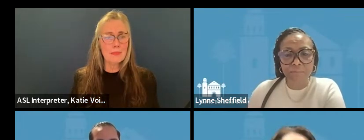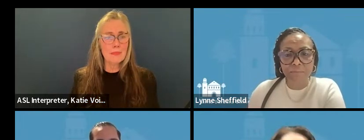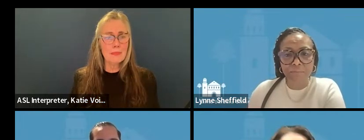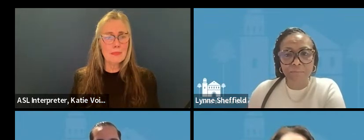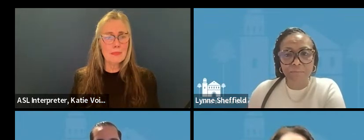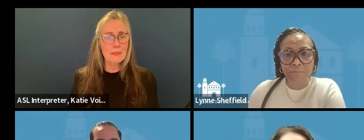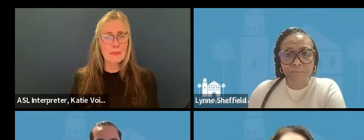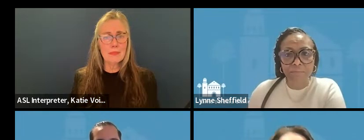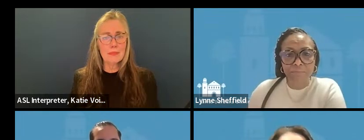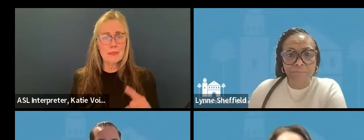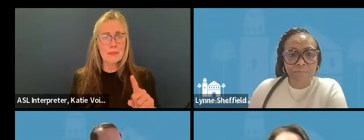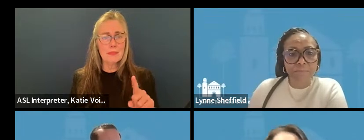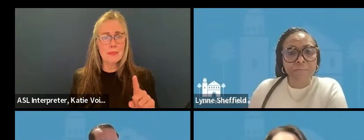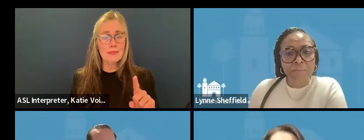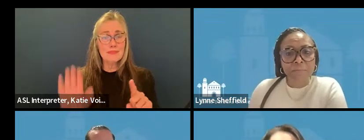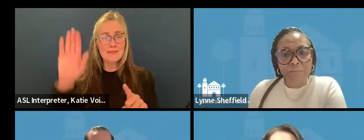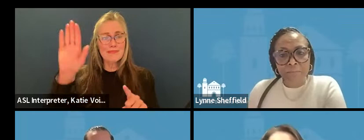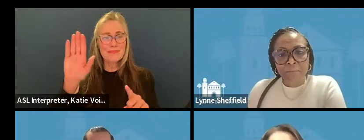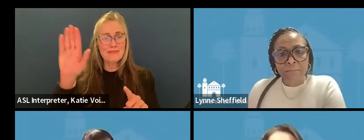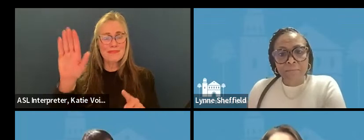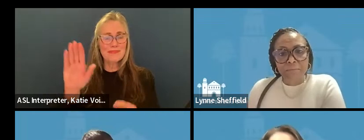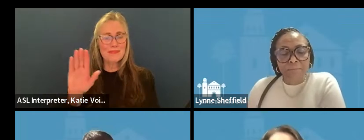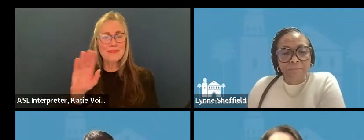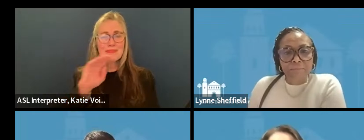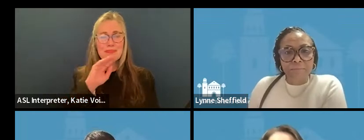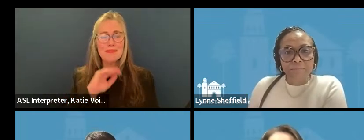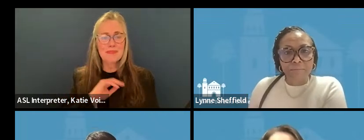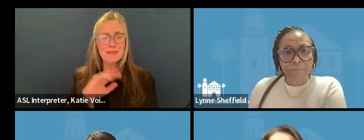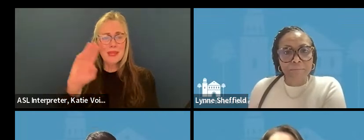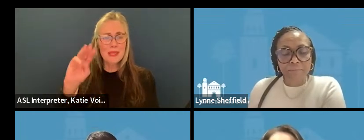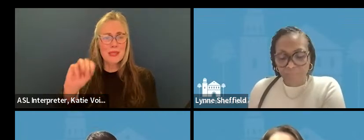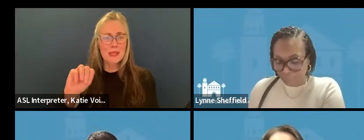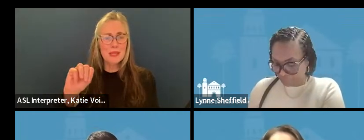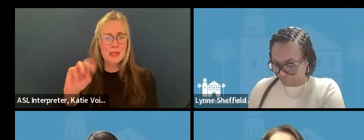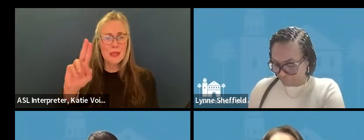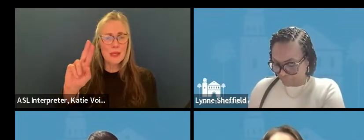Ms. Sims-Moulton, I was wanting to make a comment.